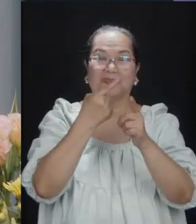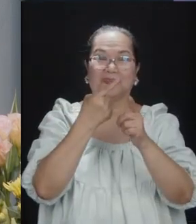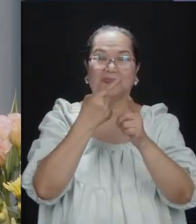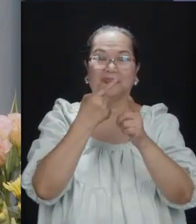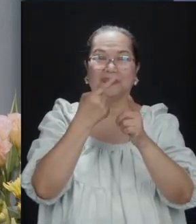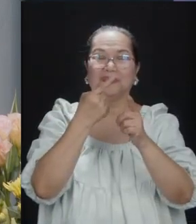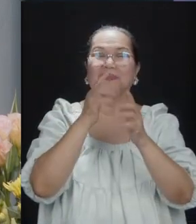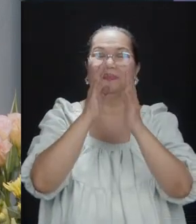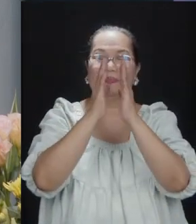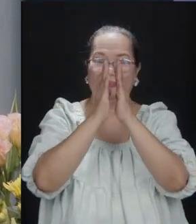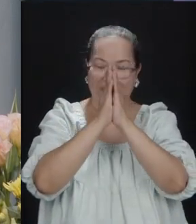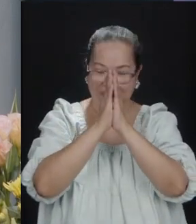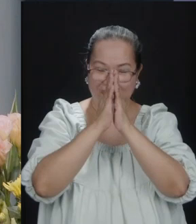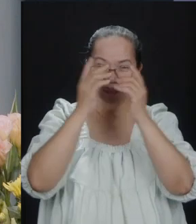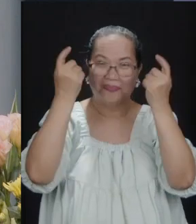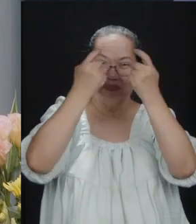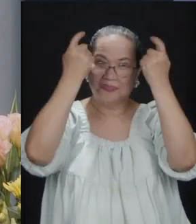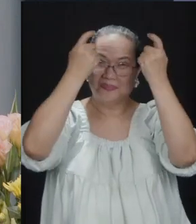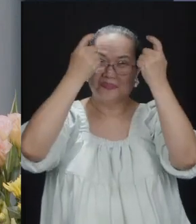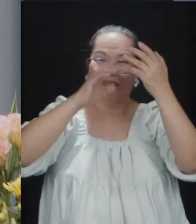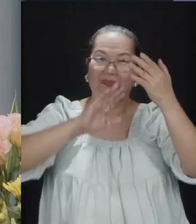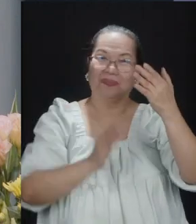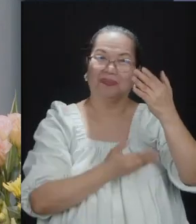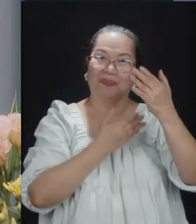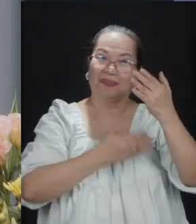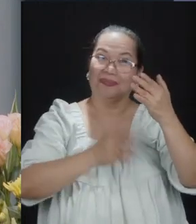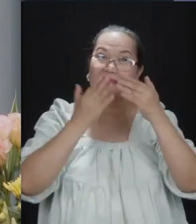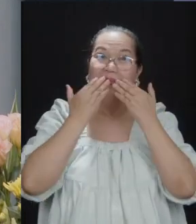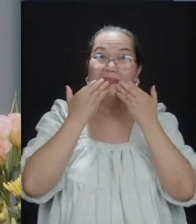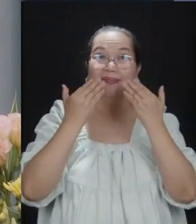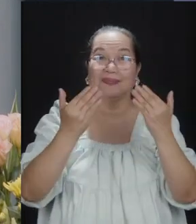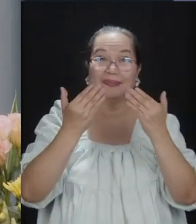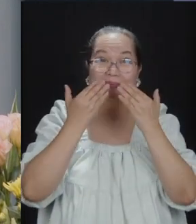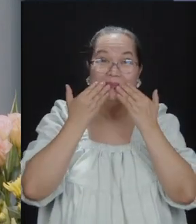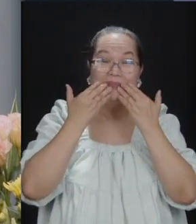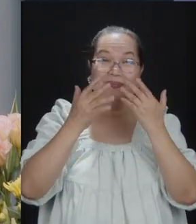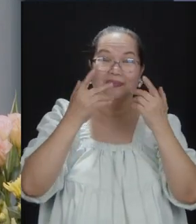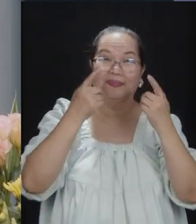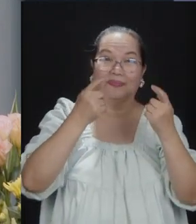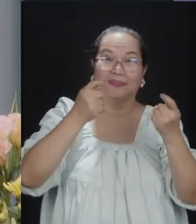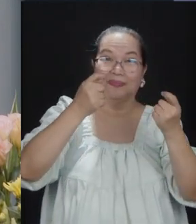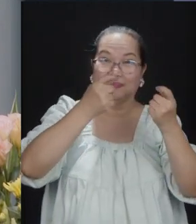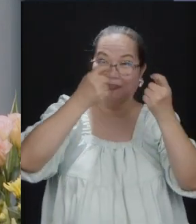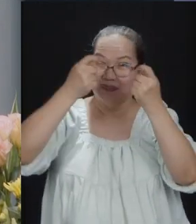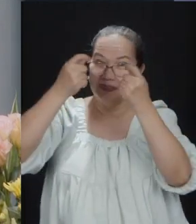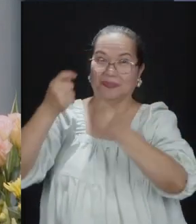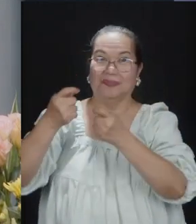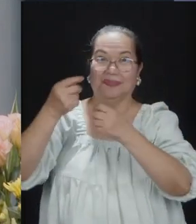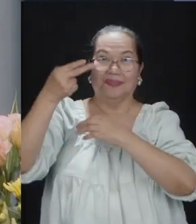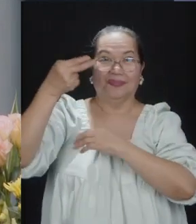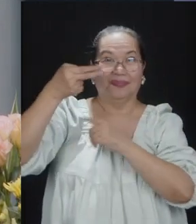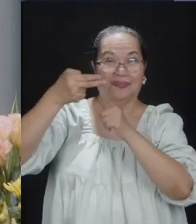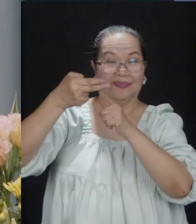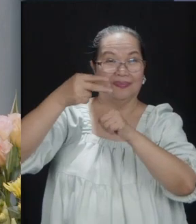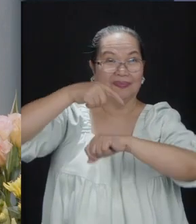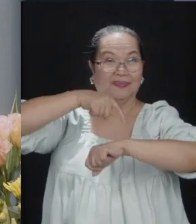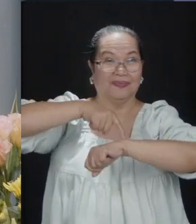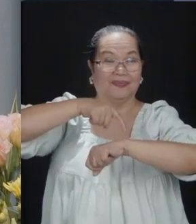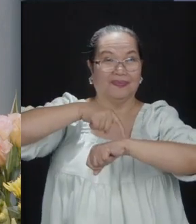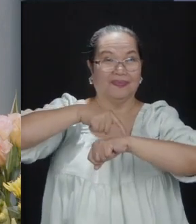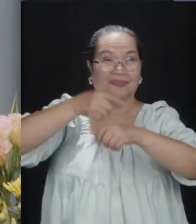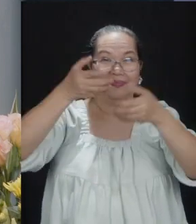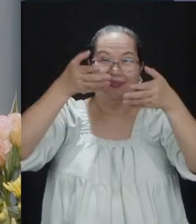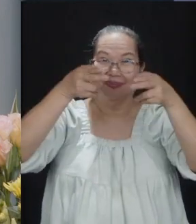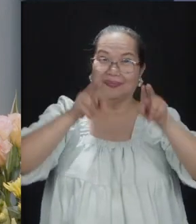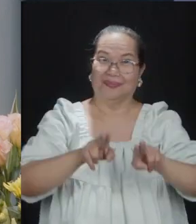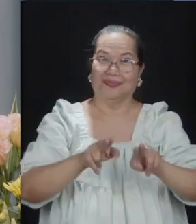triumph. It's a song of thanksgiving and transcended Hannah's time and